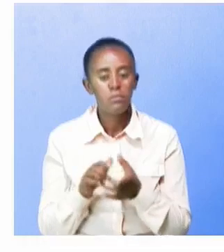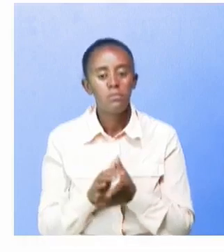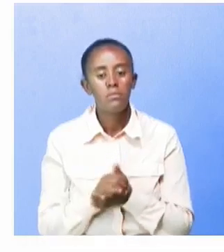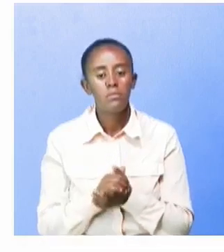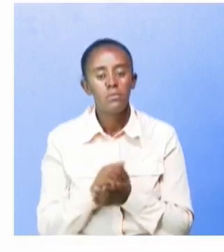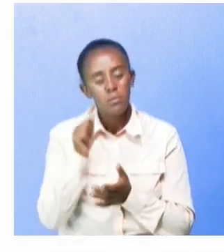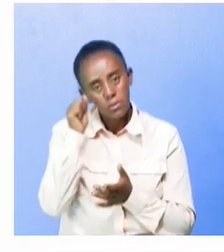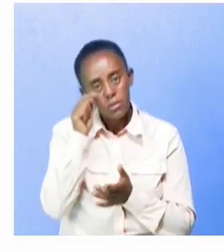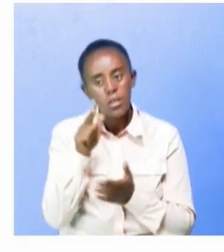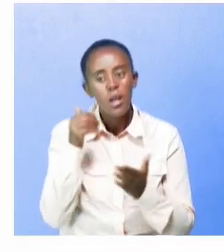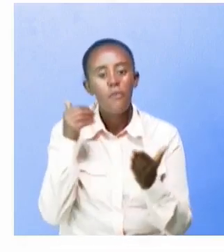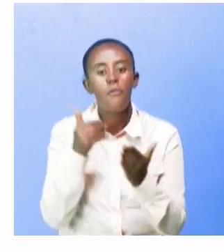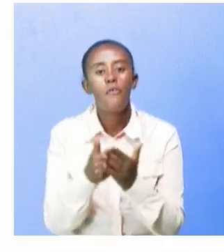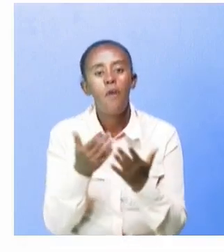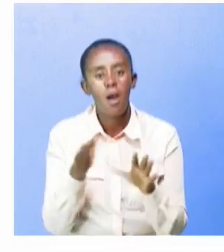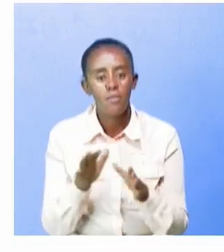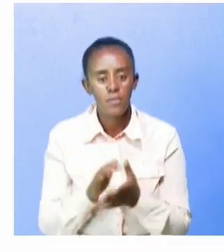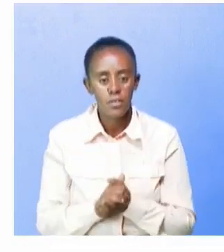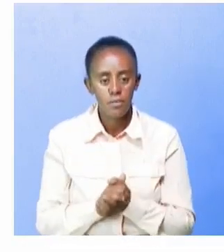he arrived.